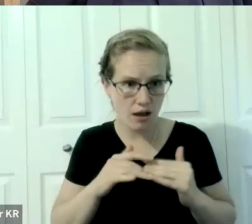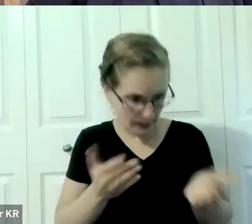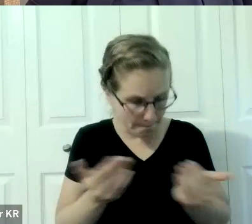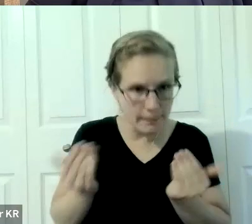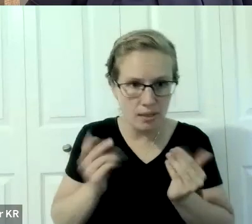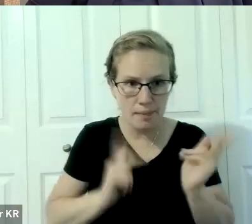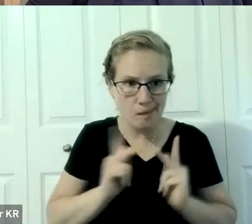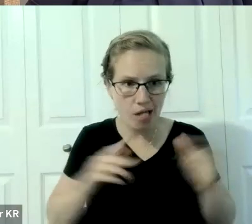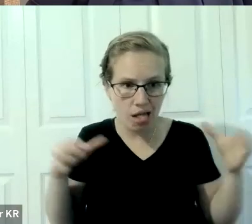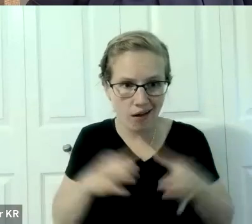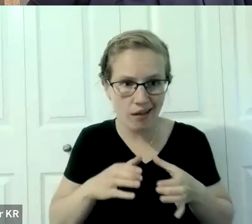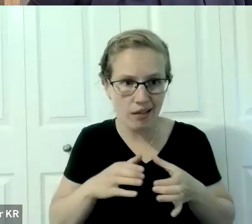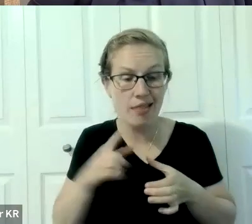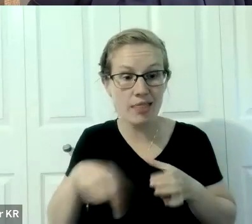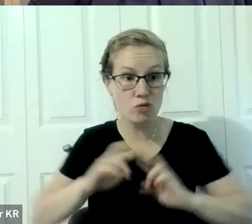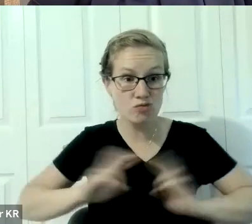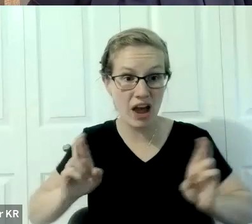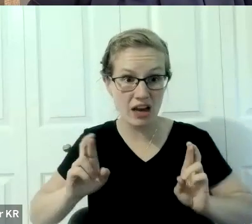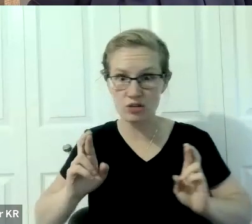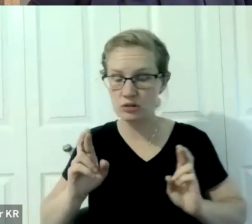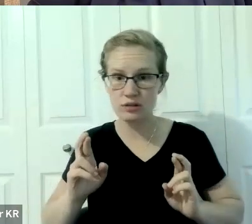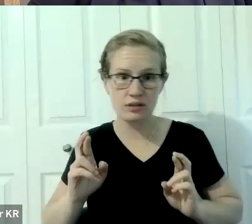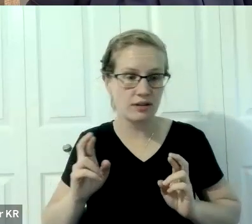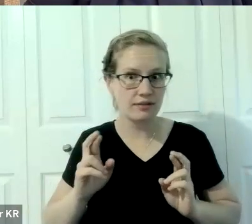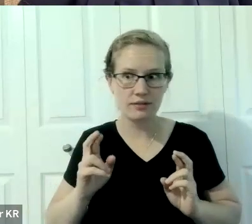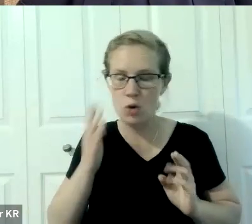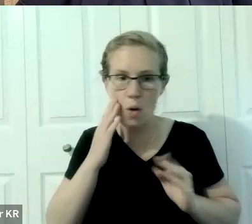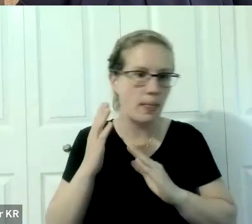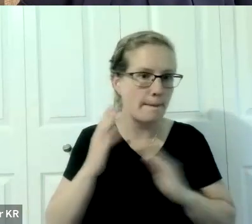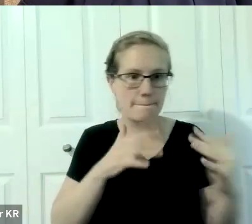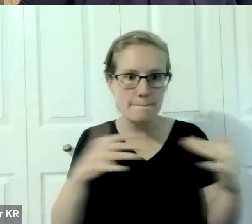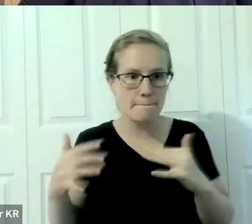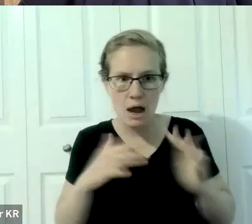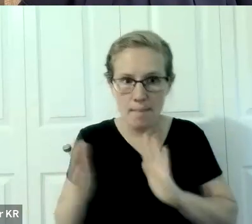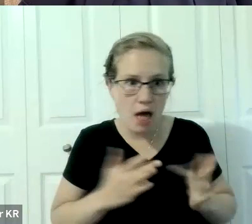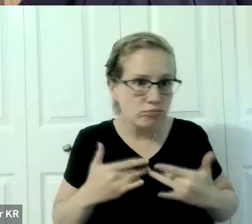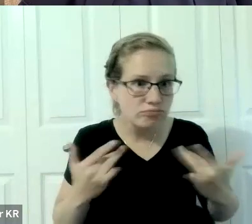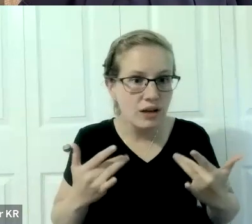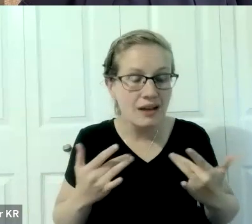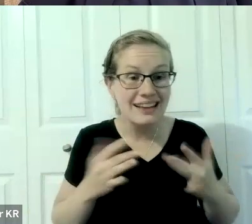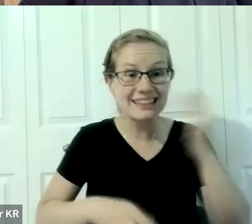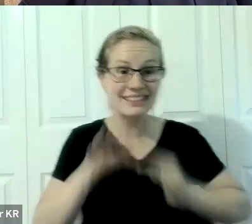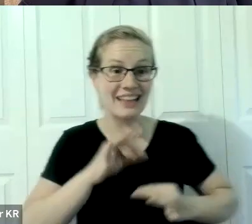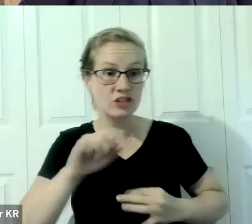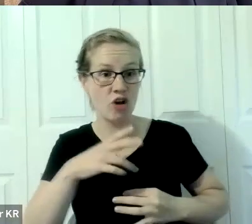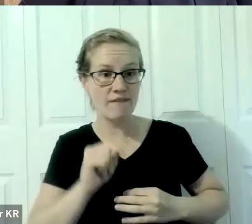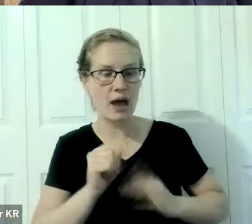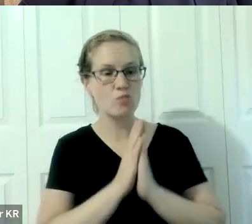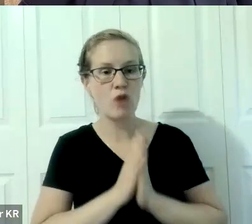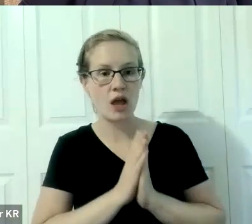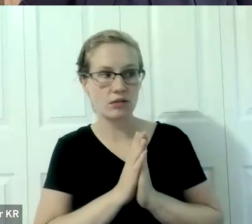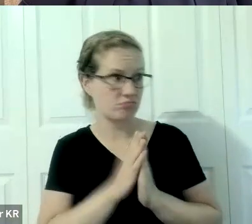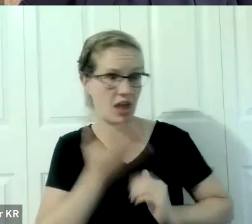and they were prepared to find out what their battle plan was. And instead, he prayed in front of